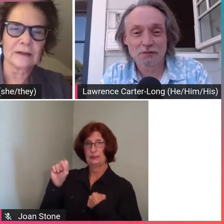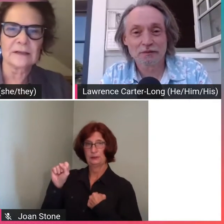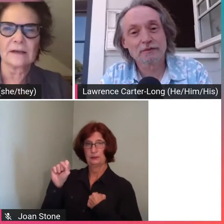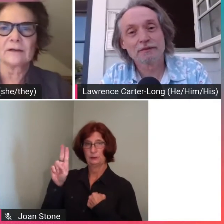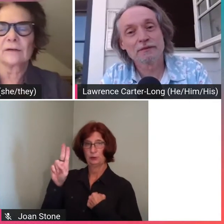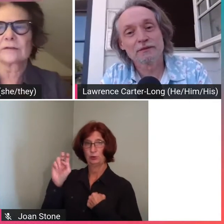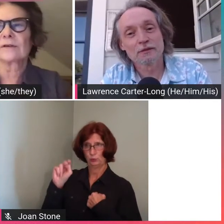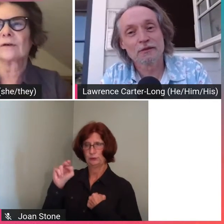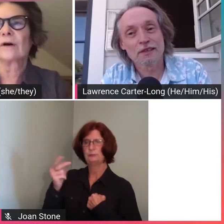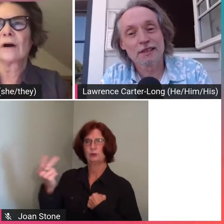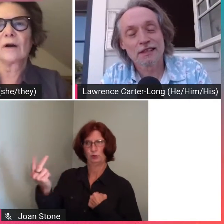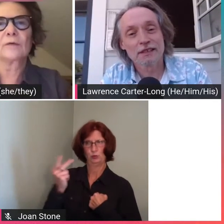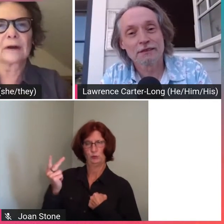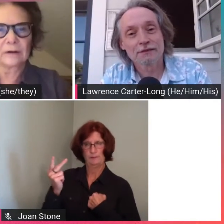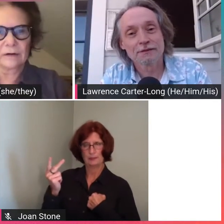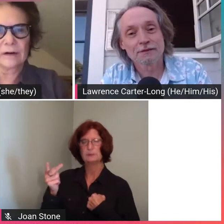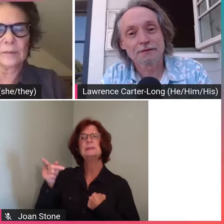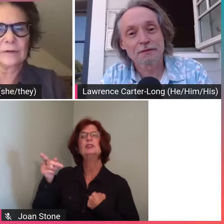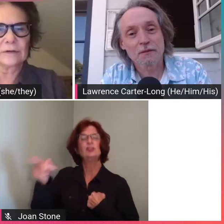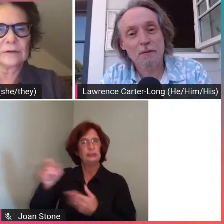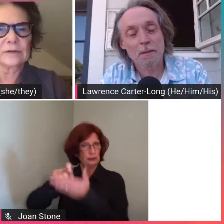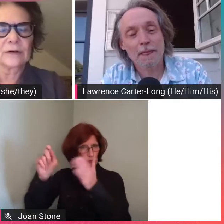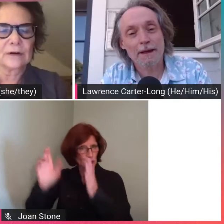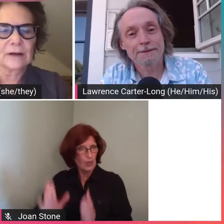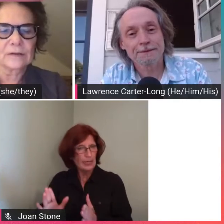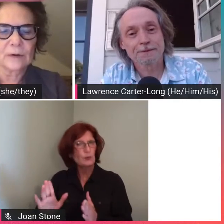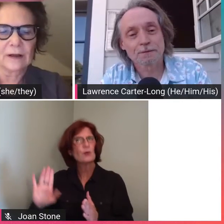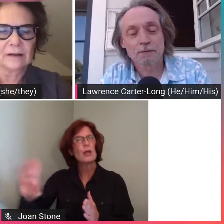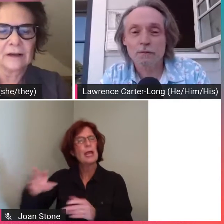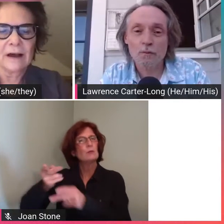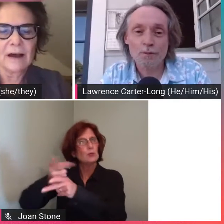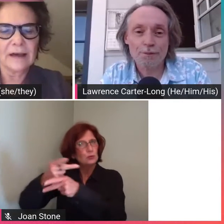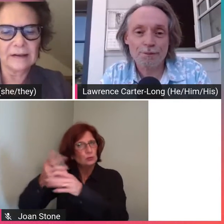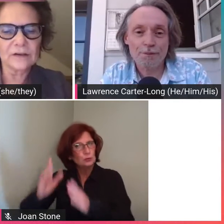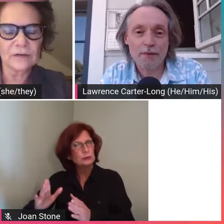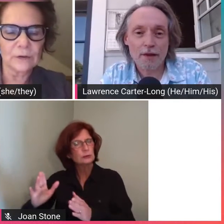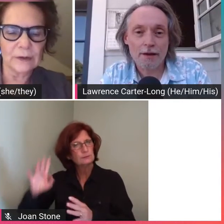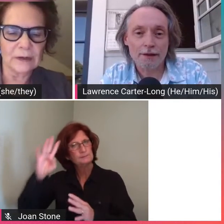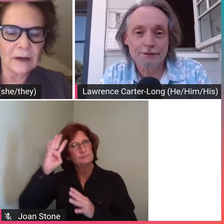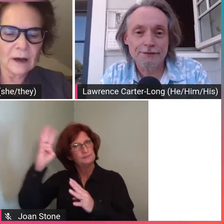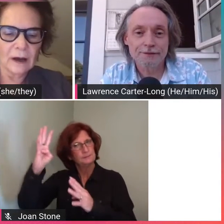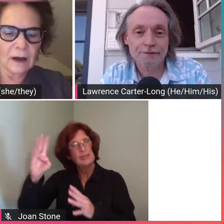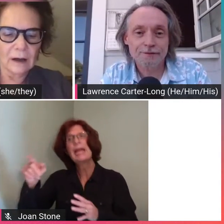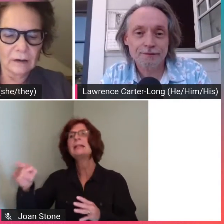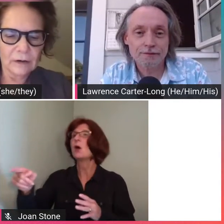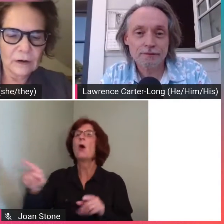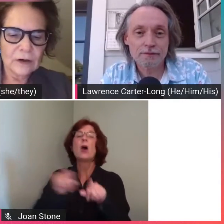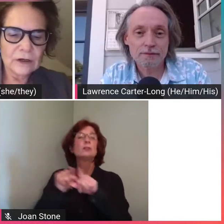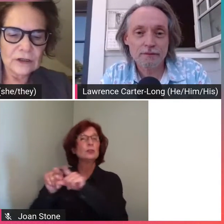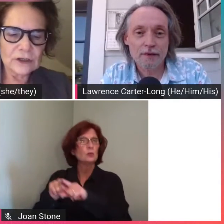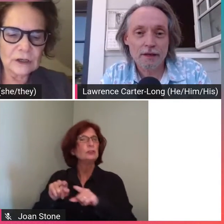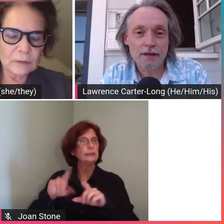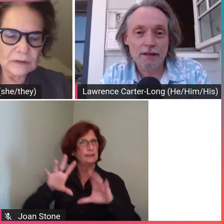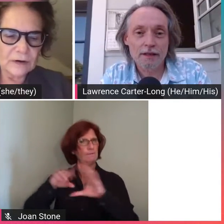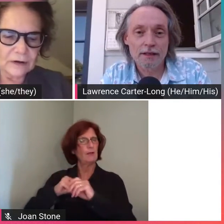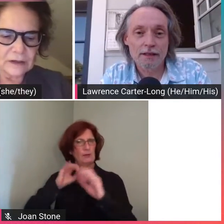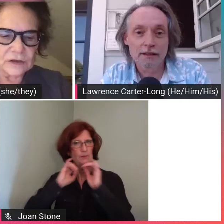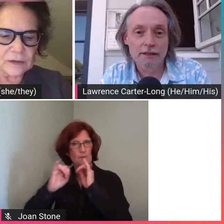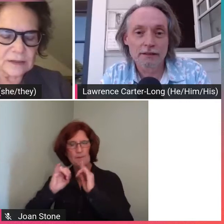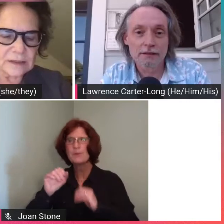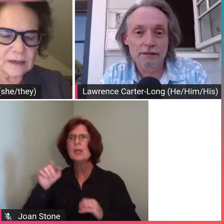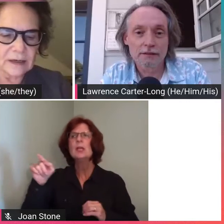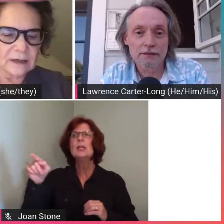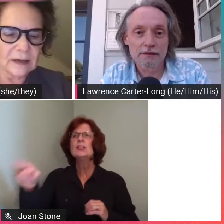up with the idea and also a writer and producer as well, an interviewee, she was